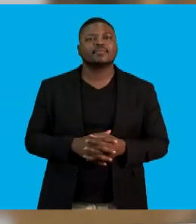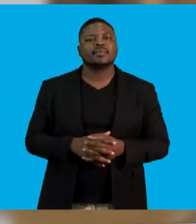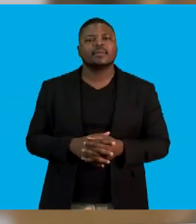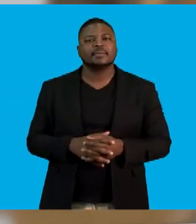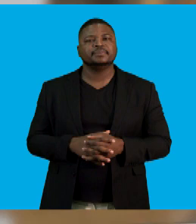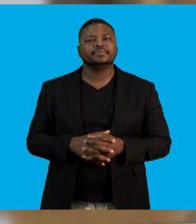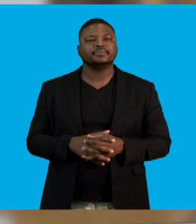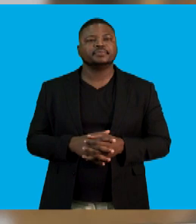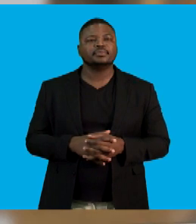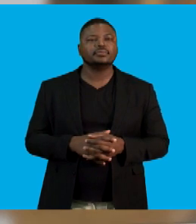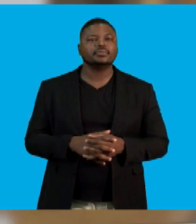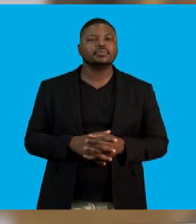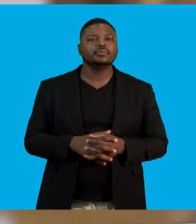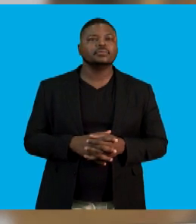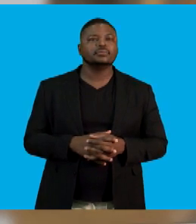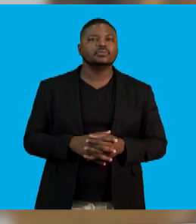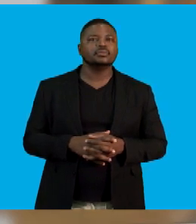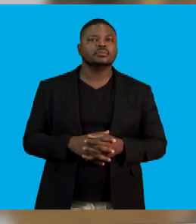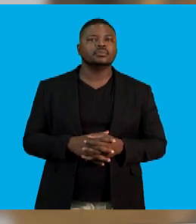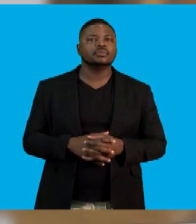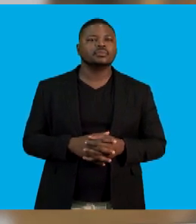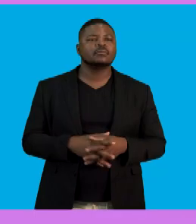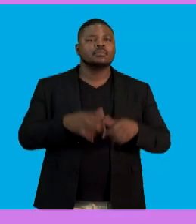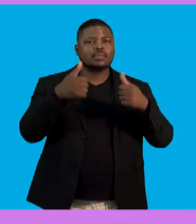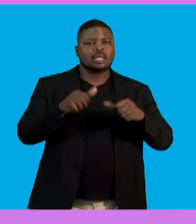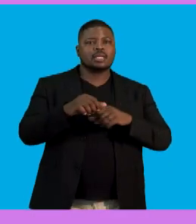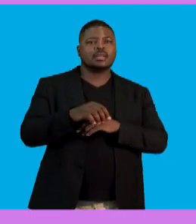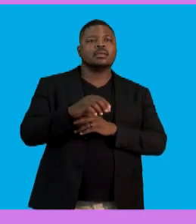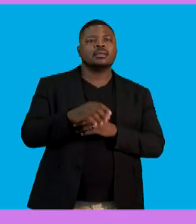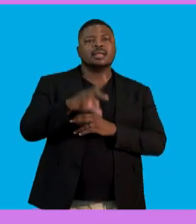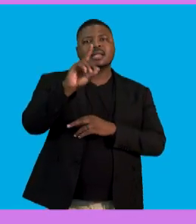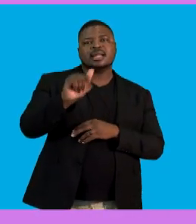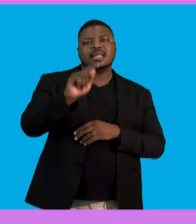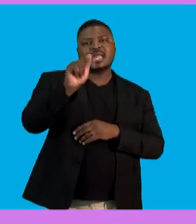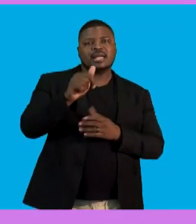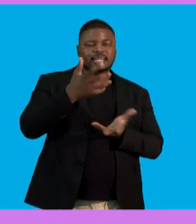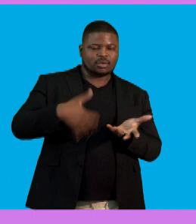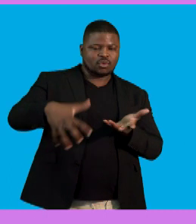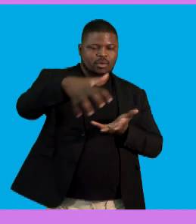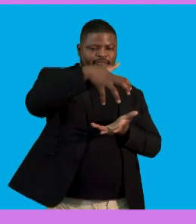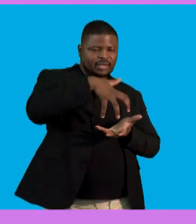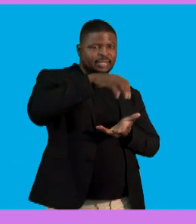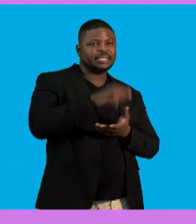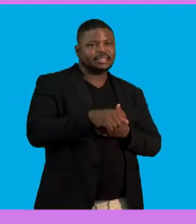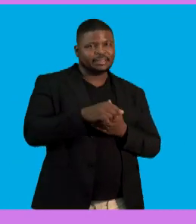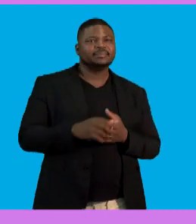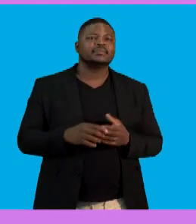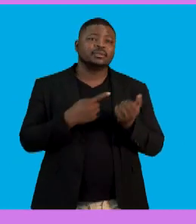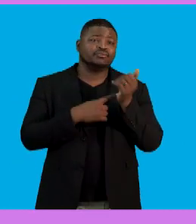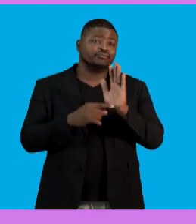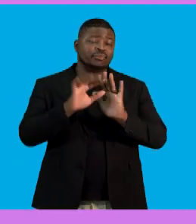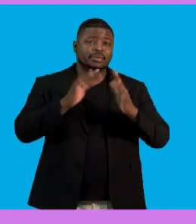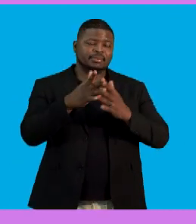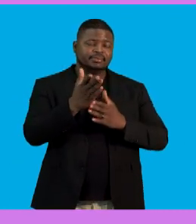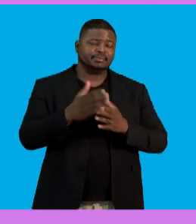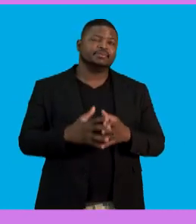slide. All right, collecting data. Now we can talk about how data is actually collected. Let's look at that